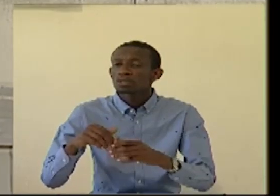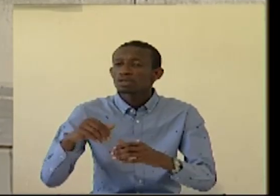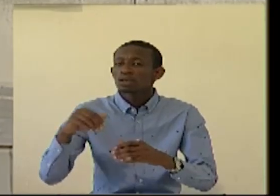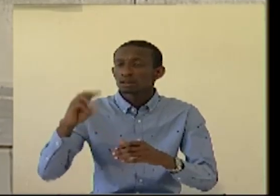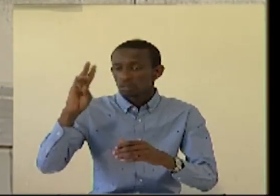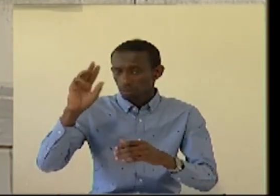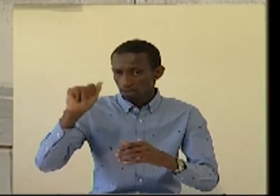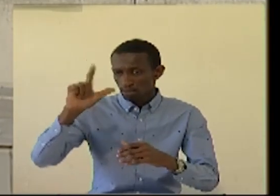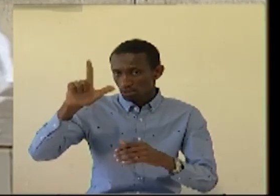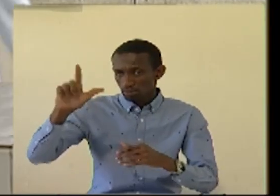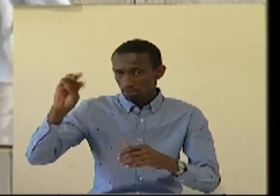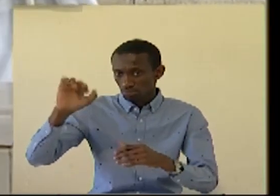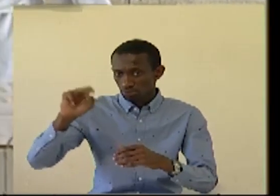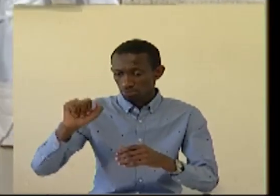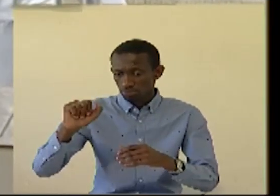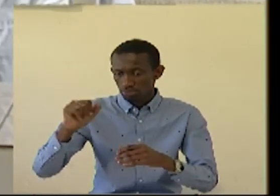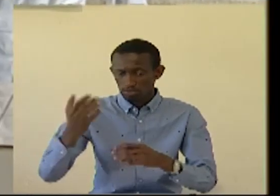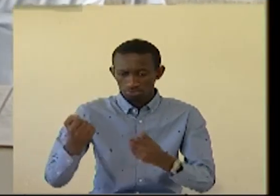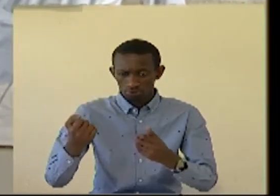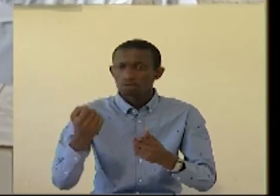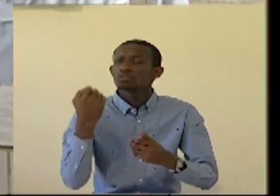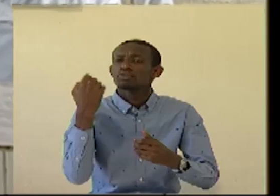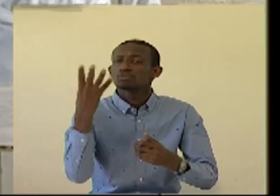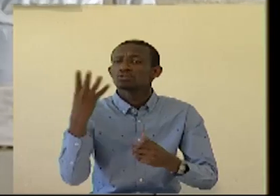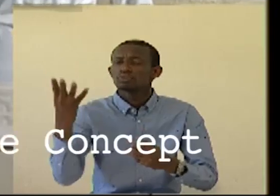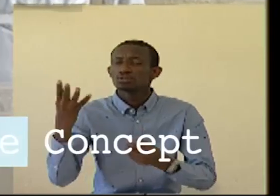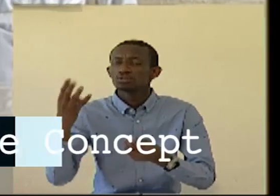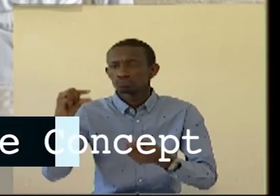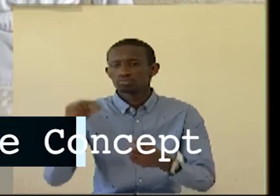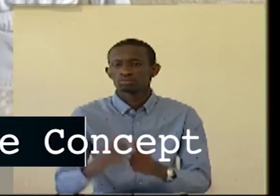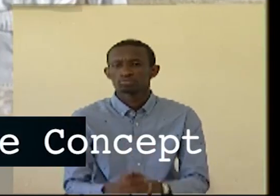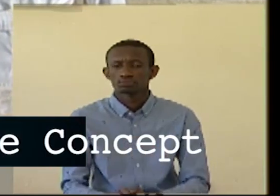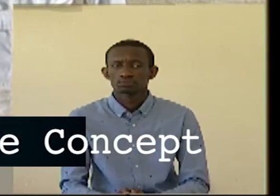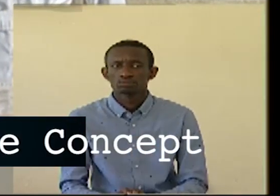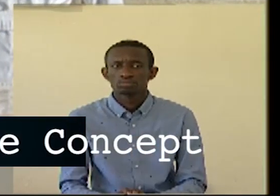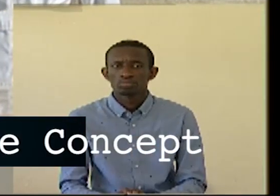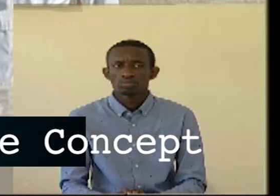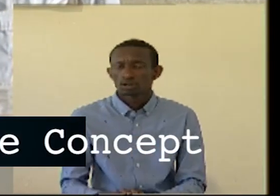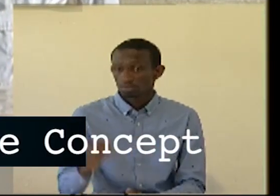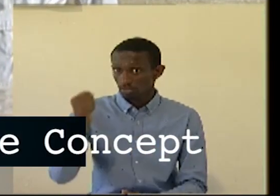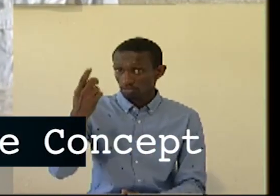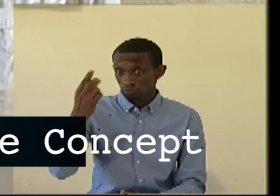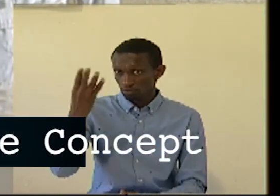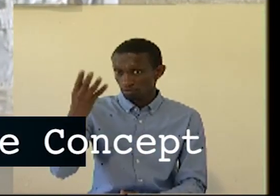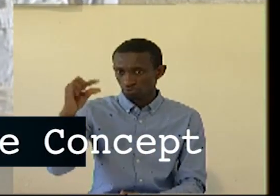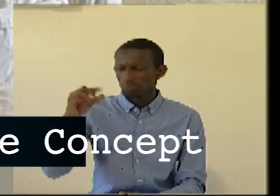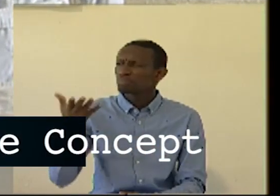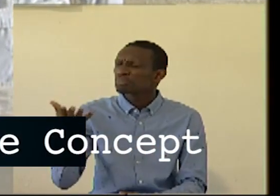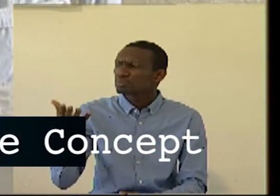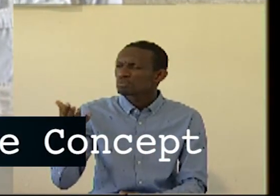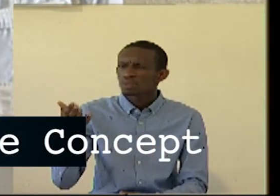aluminium. How do we do it? We have the mass, so it is 54 grams over